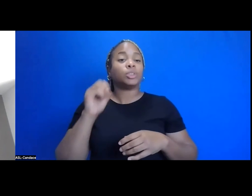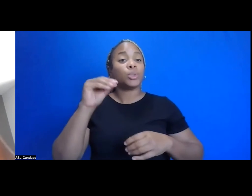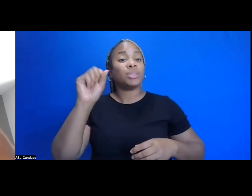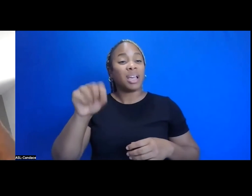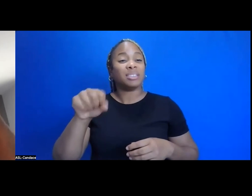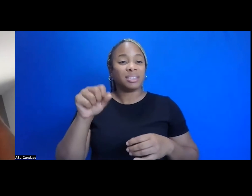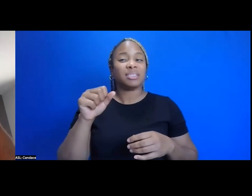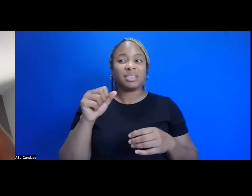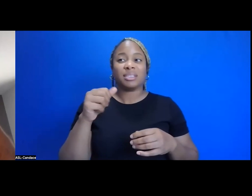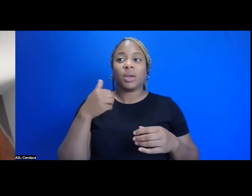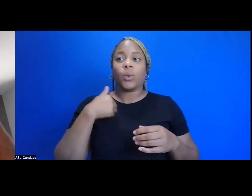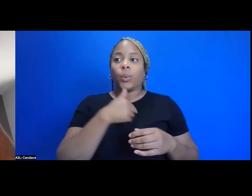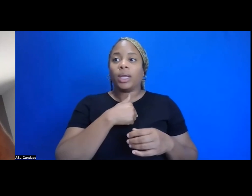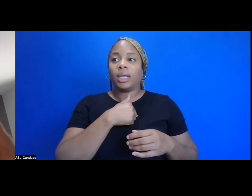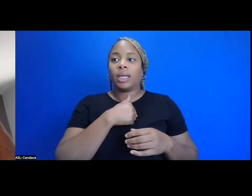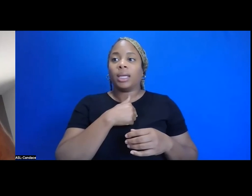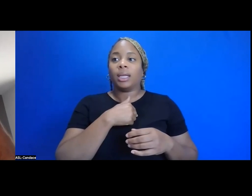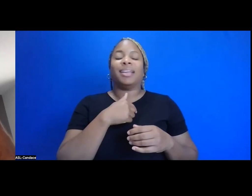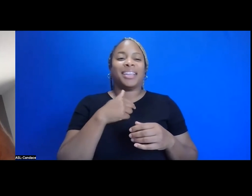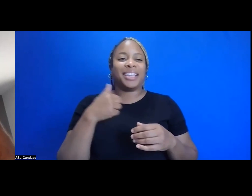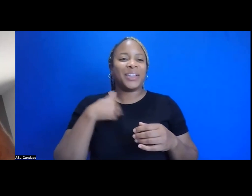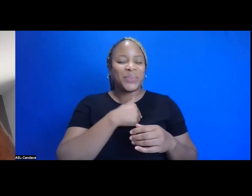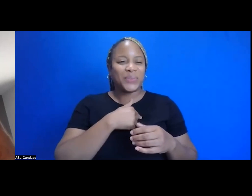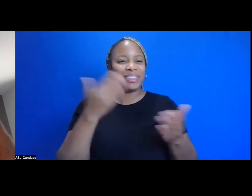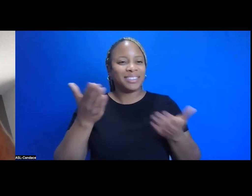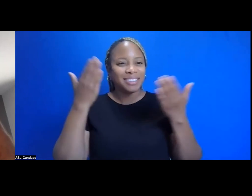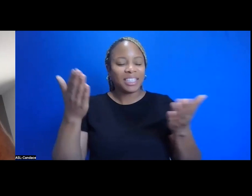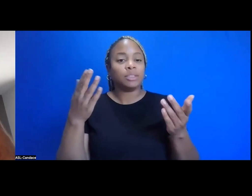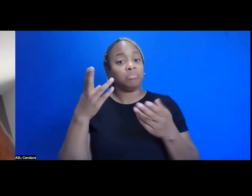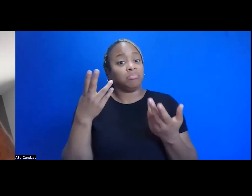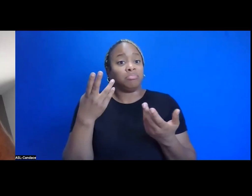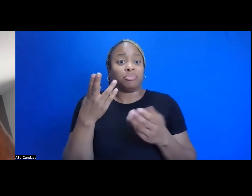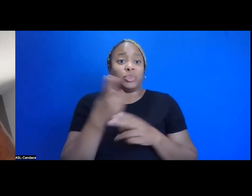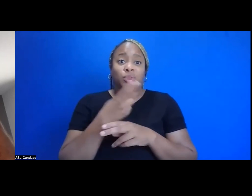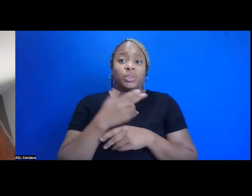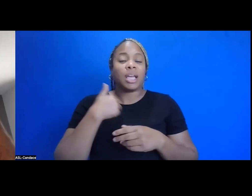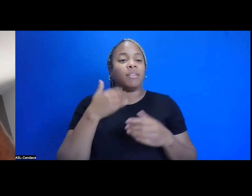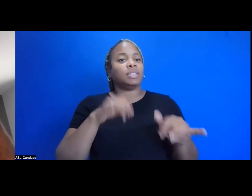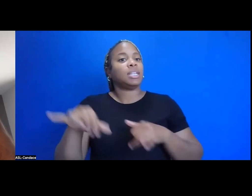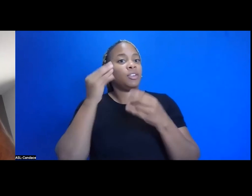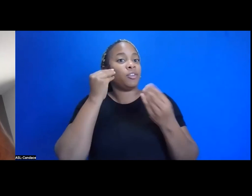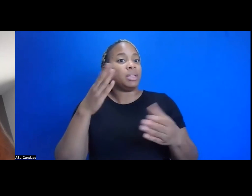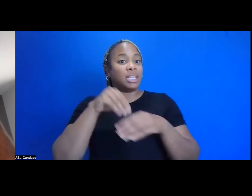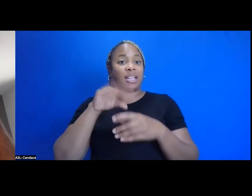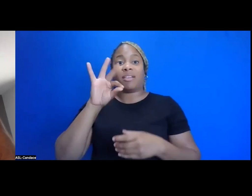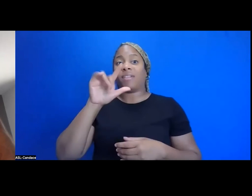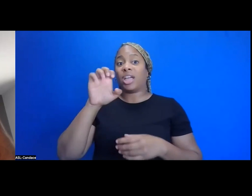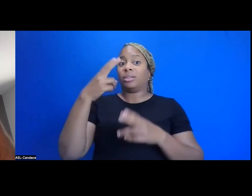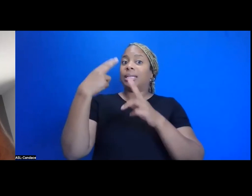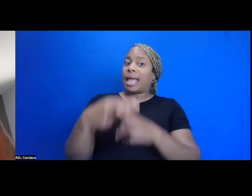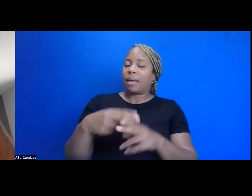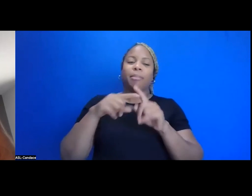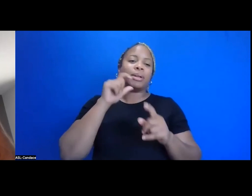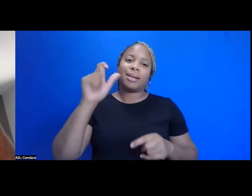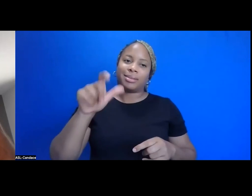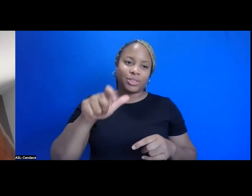yes, there is. We also suggest it's useful to have a kind of standard information in the file name, but that's not